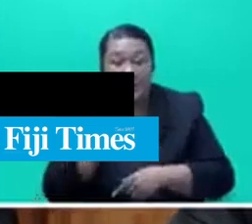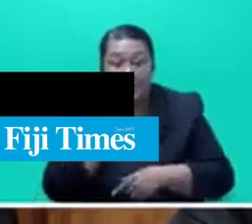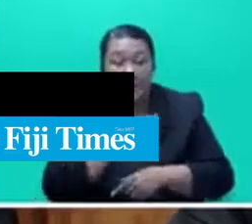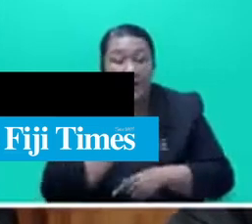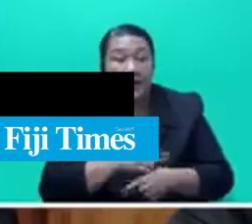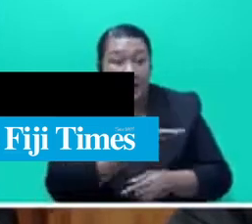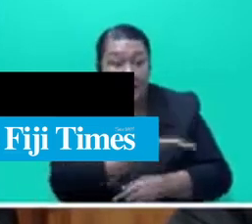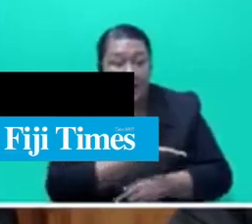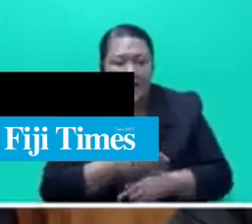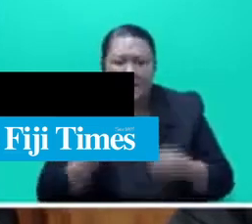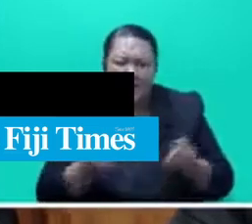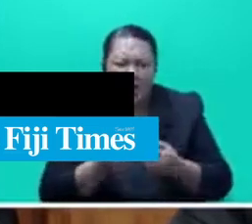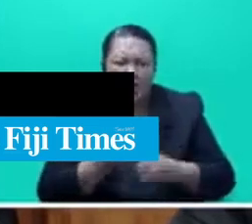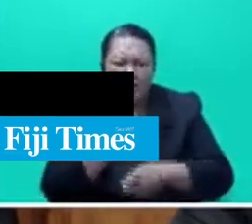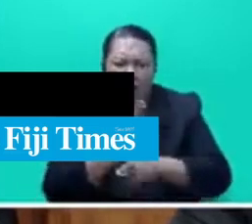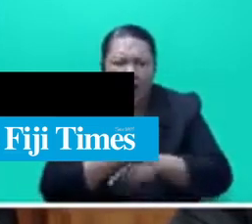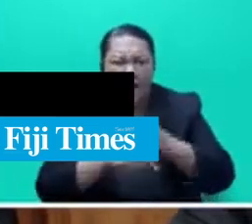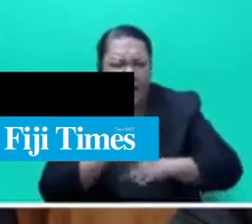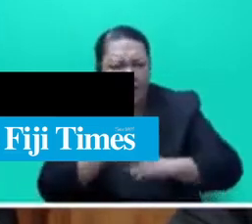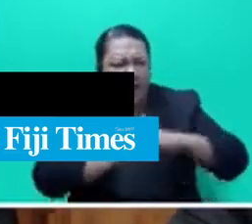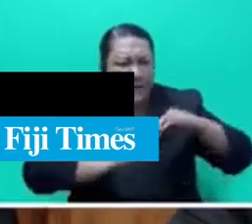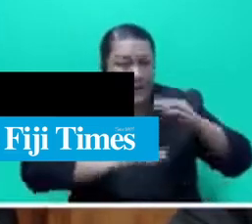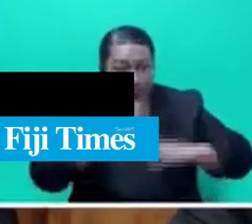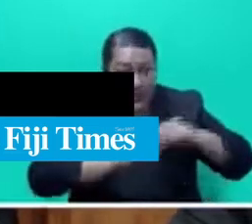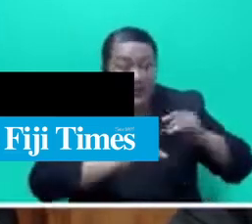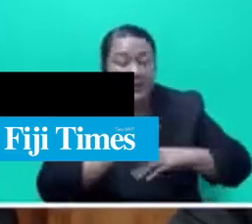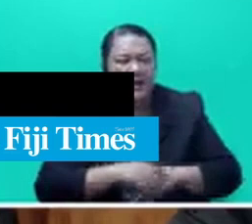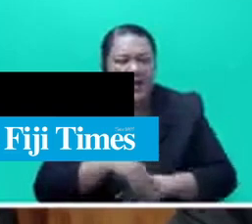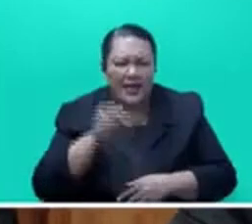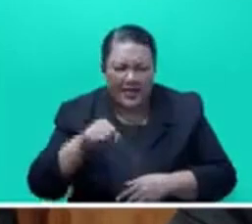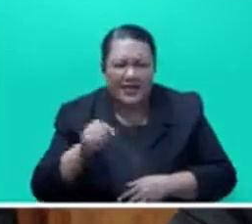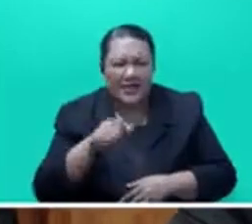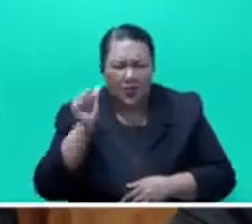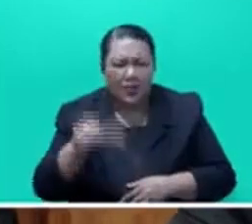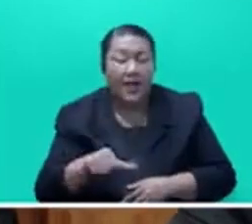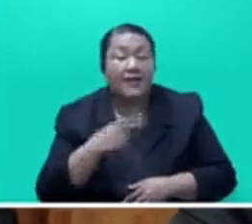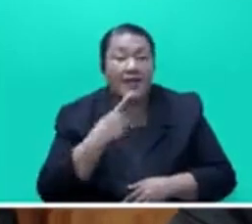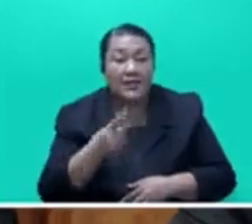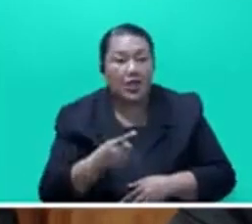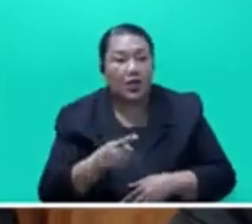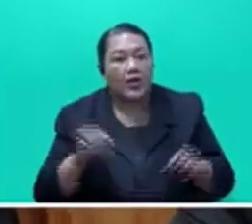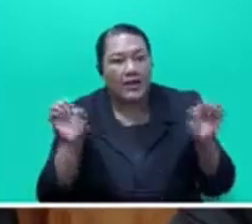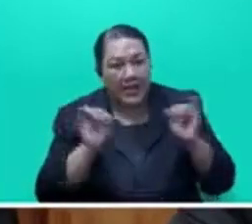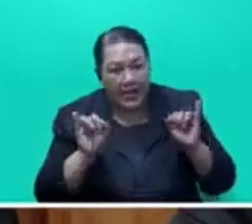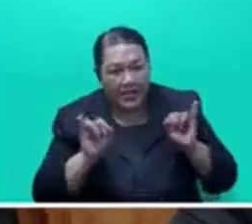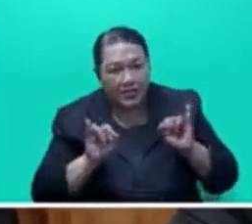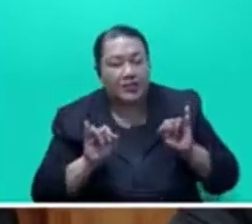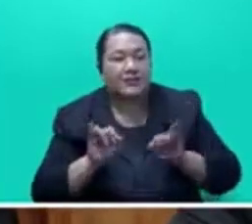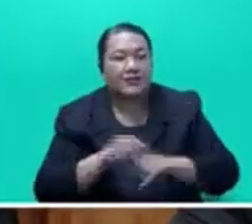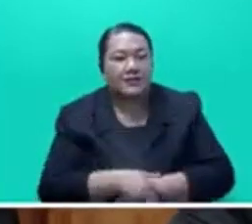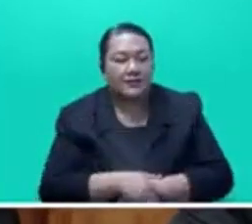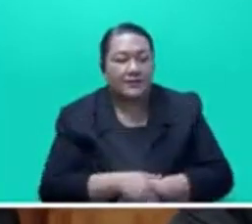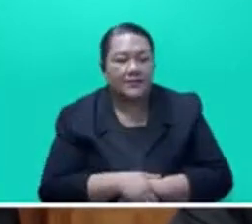many times. I always give credit to where credit is due. They were right when they said infrastructure is aging. What they failed to understand